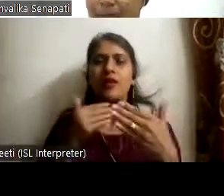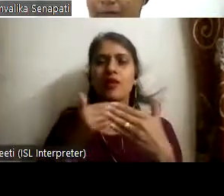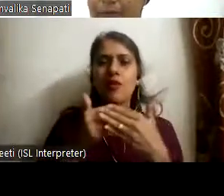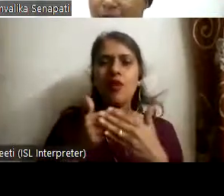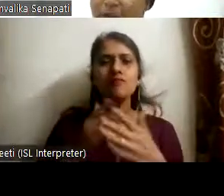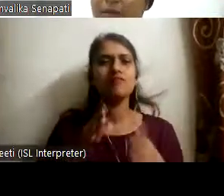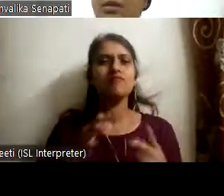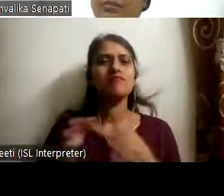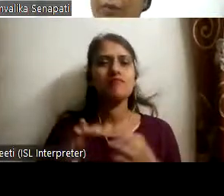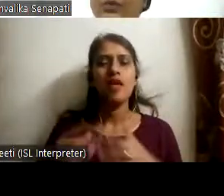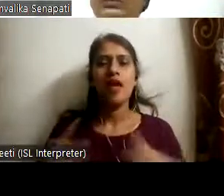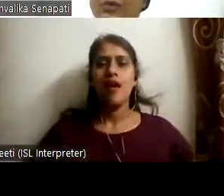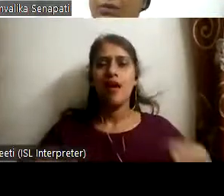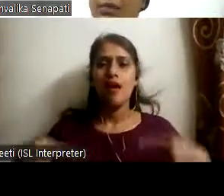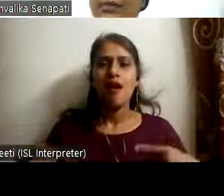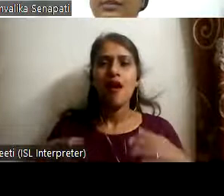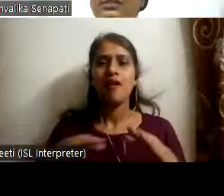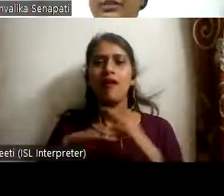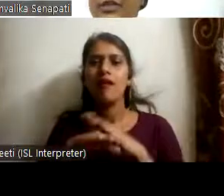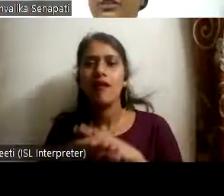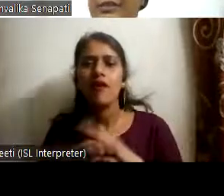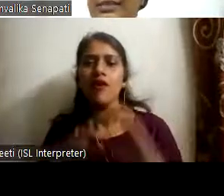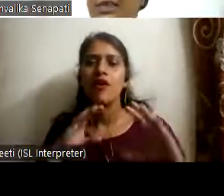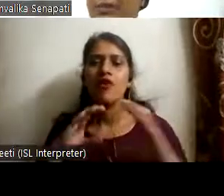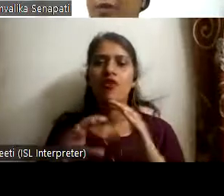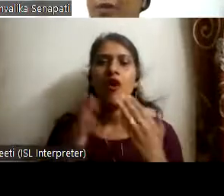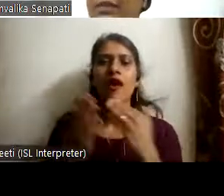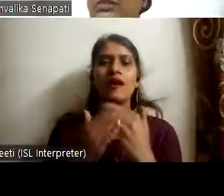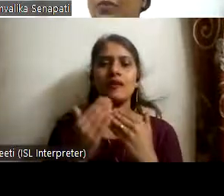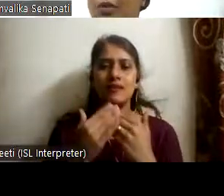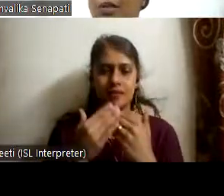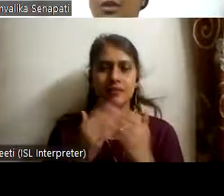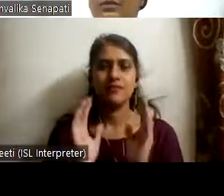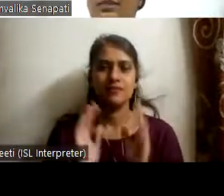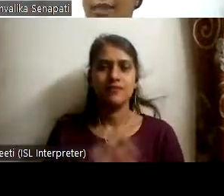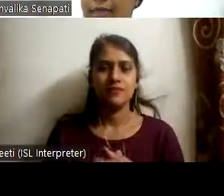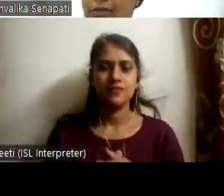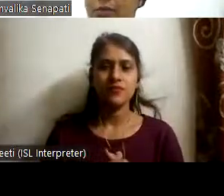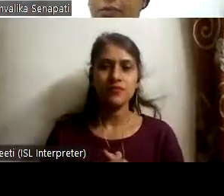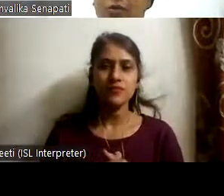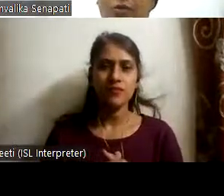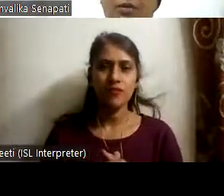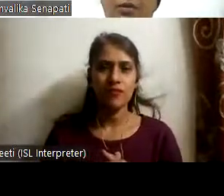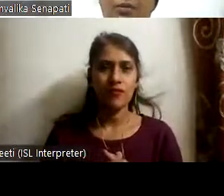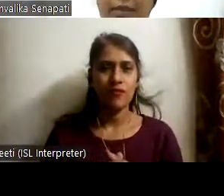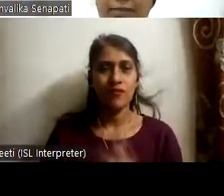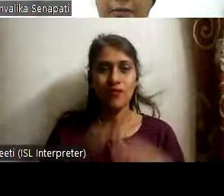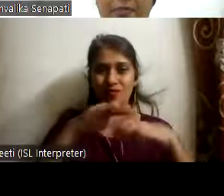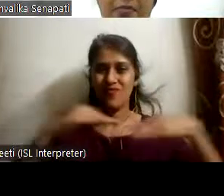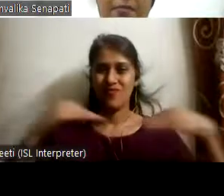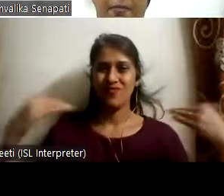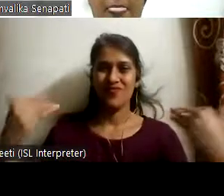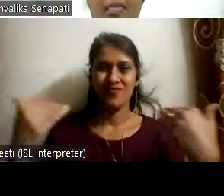go, below the counter, and there's space. Otherwise, his legs will go and hit the wall, as on the picture on the